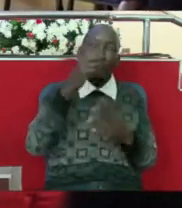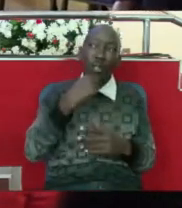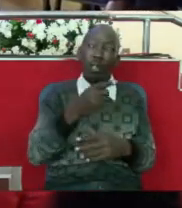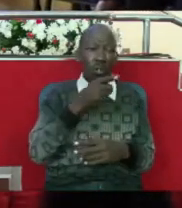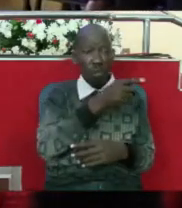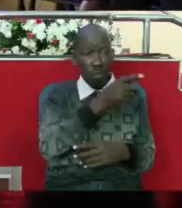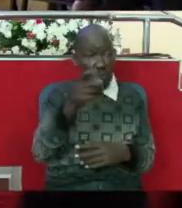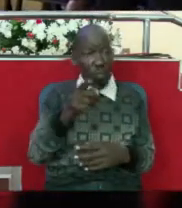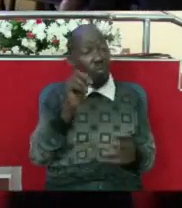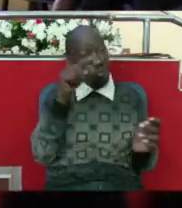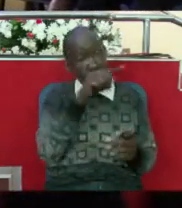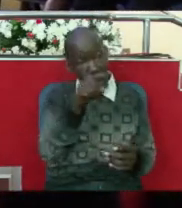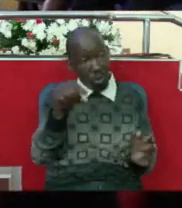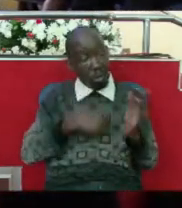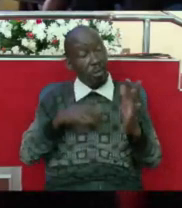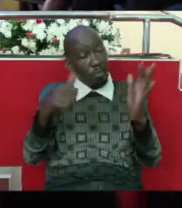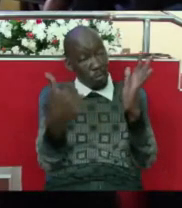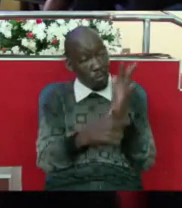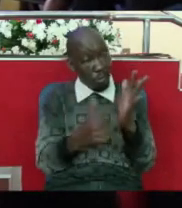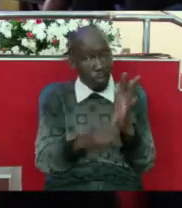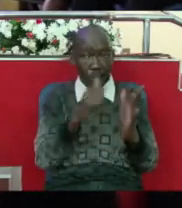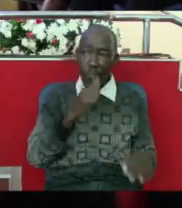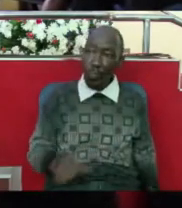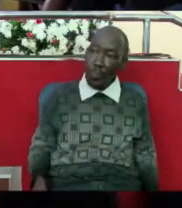got to be the problem.